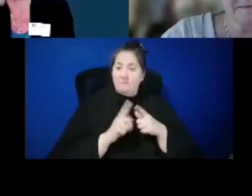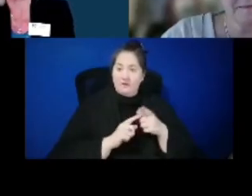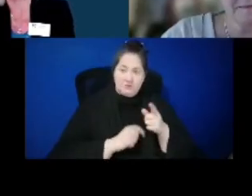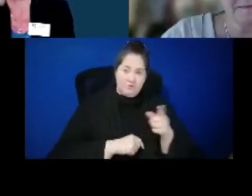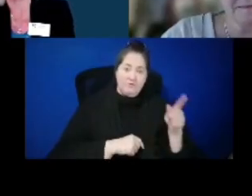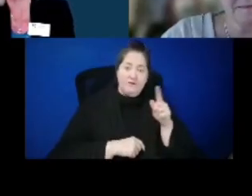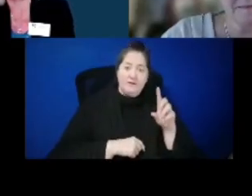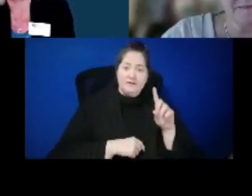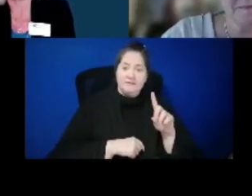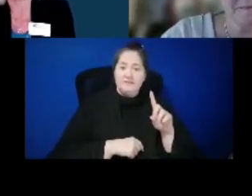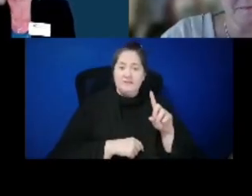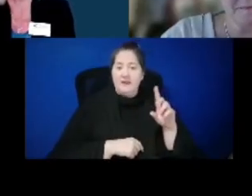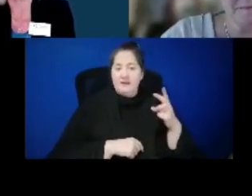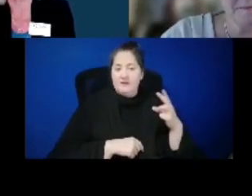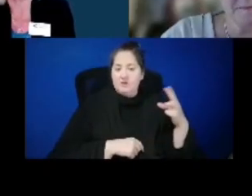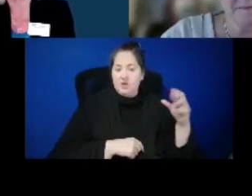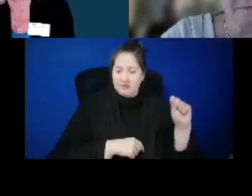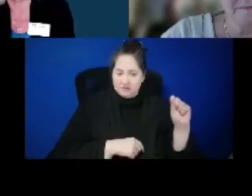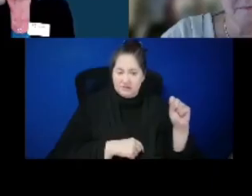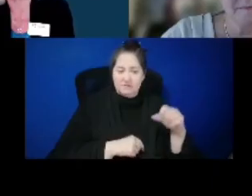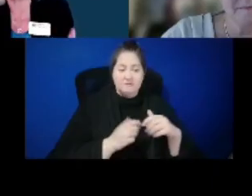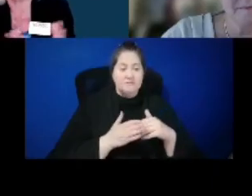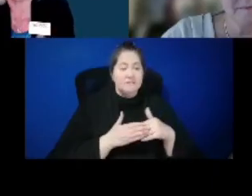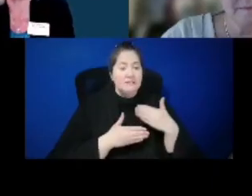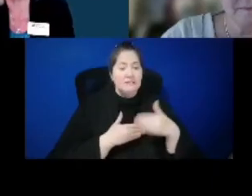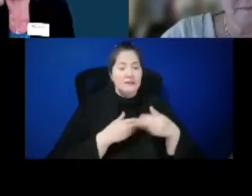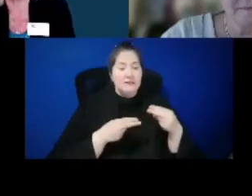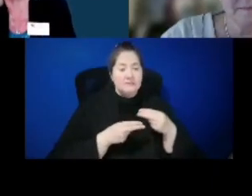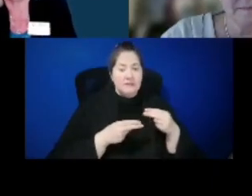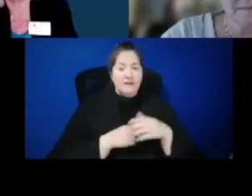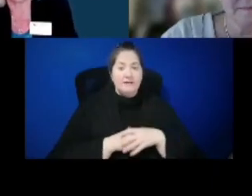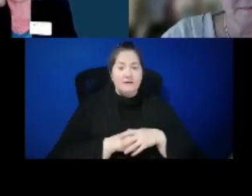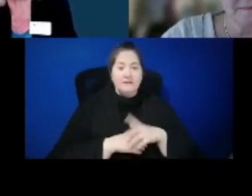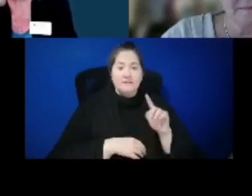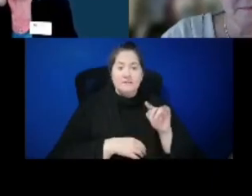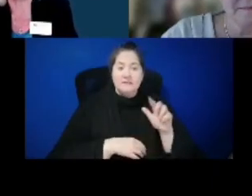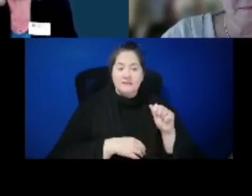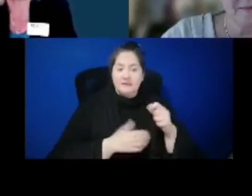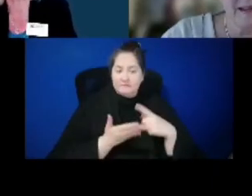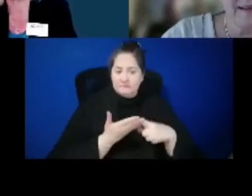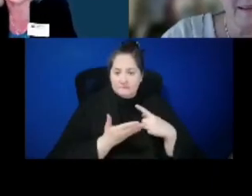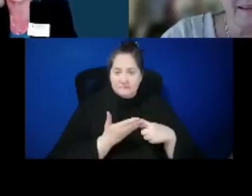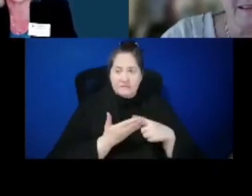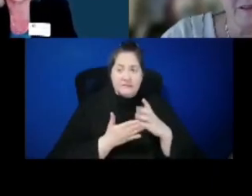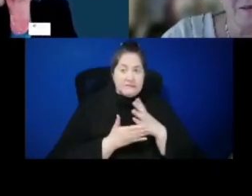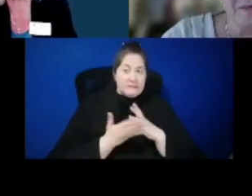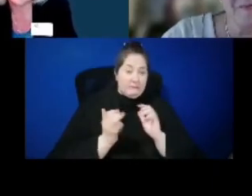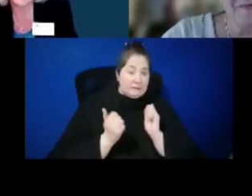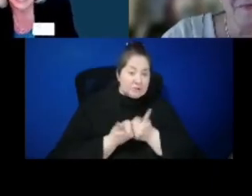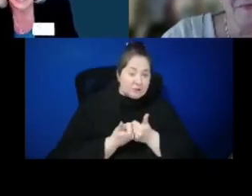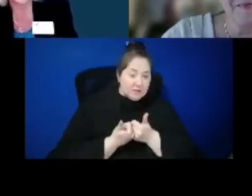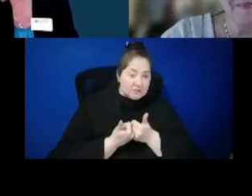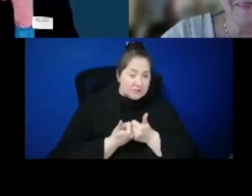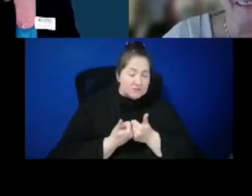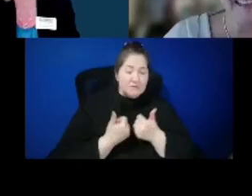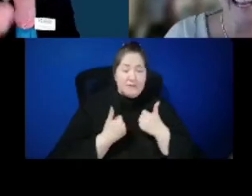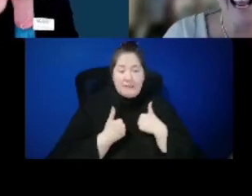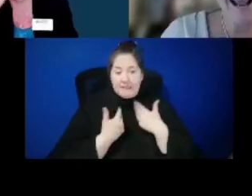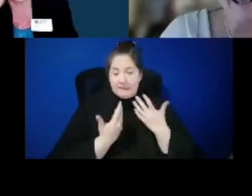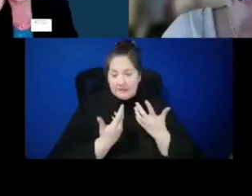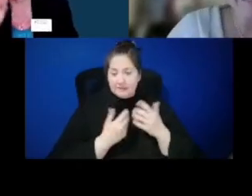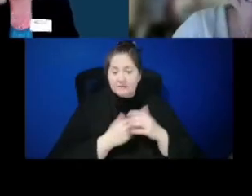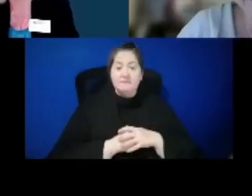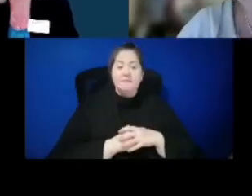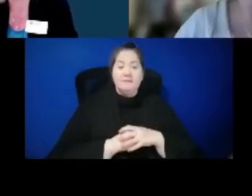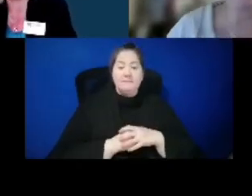there at DHHS. And if you'll go to the next slide, I'll let Tina talk about some of our challenges that we did have,